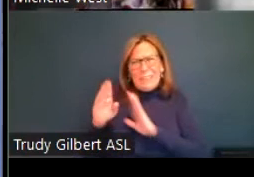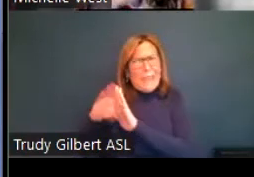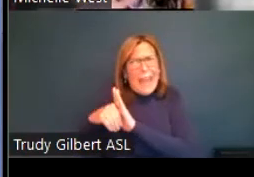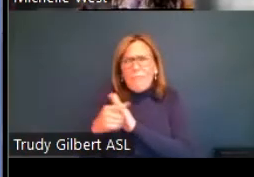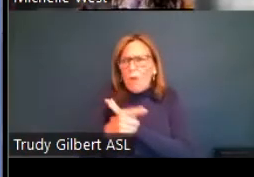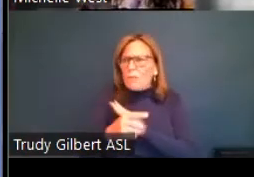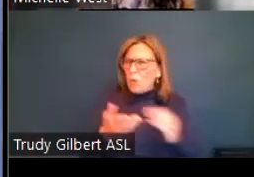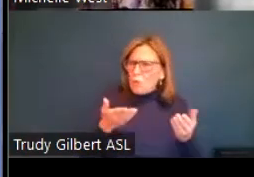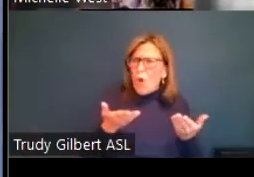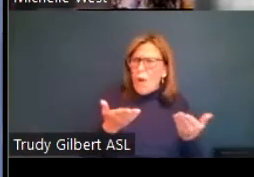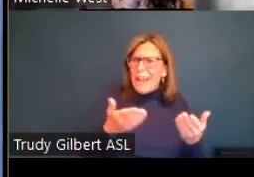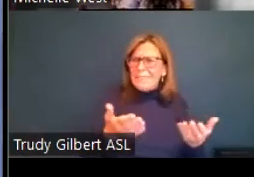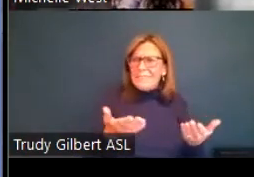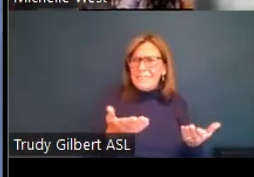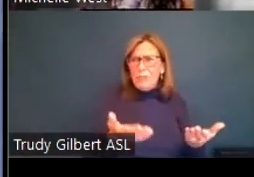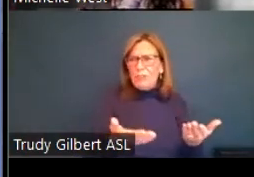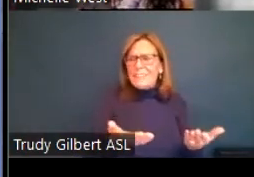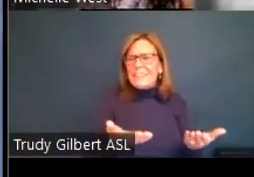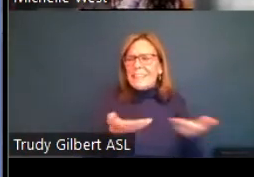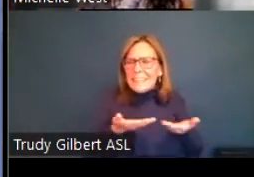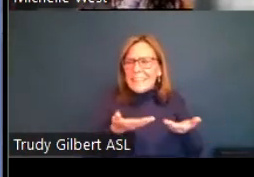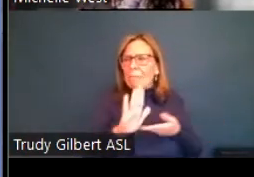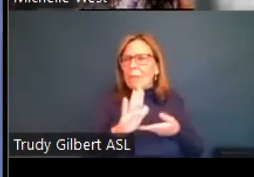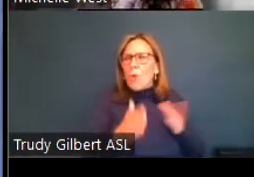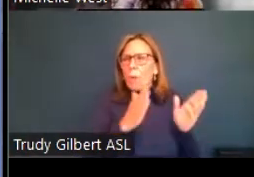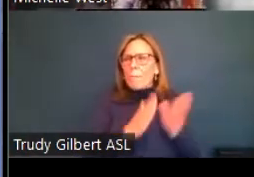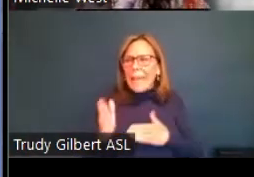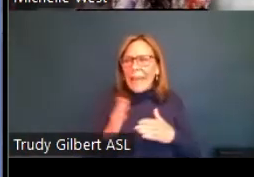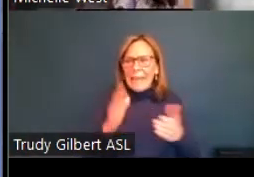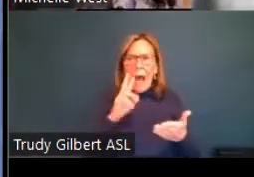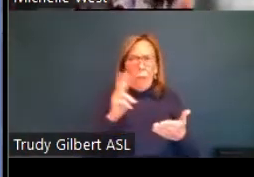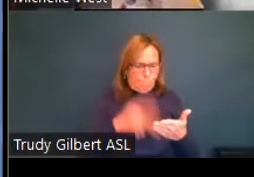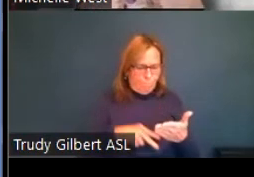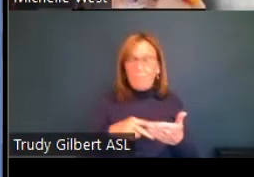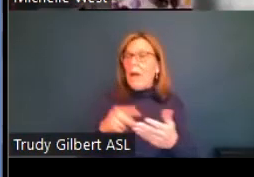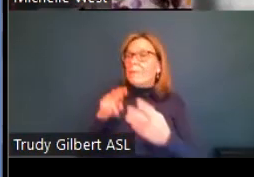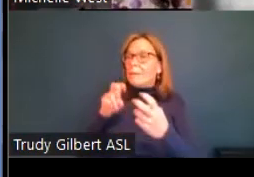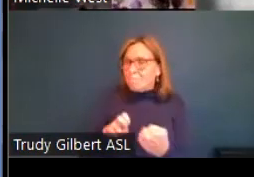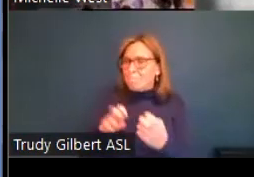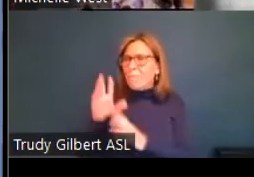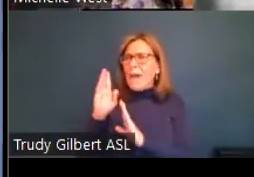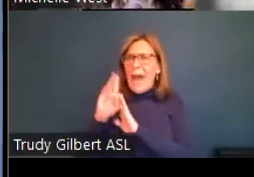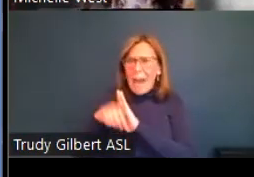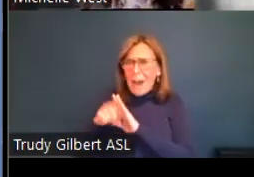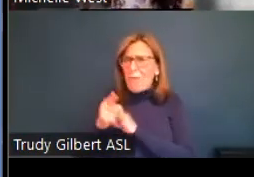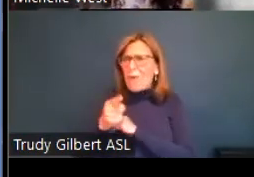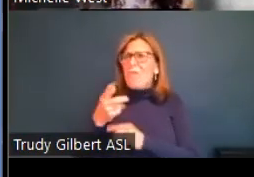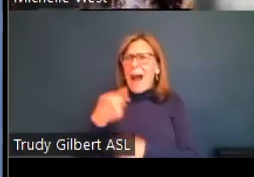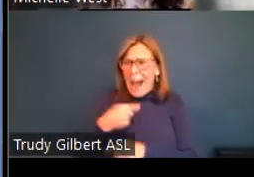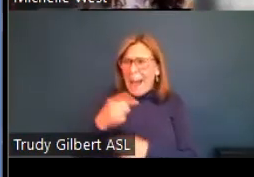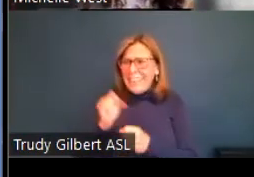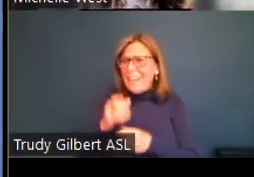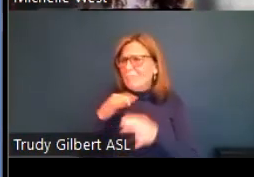your plan, and then I can give you some ideas on it, or just you did an awesome job, keep doing